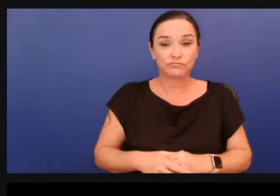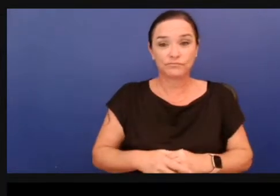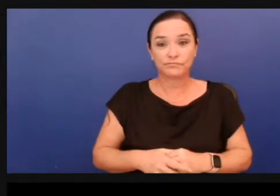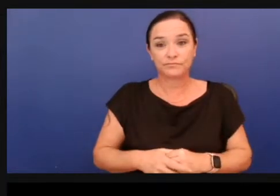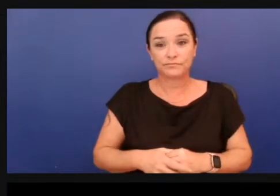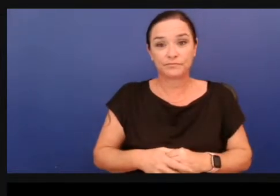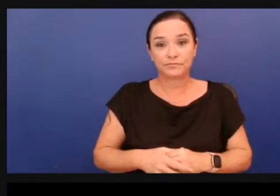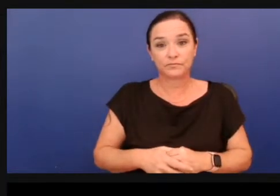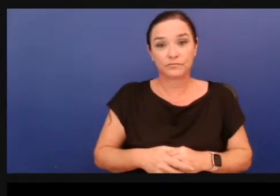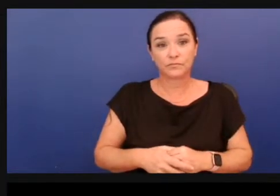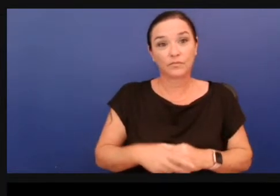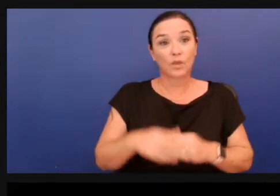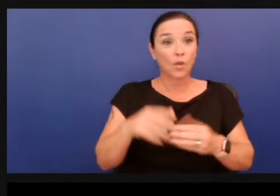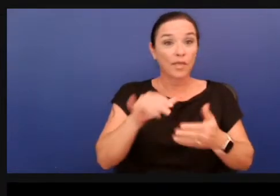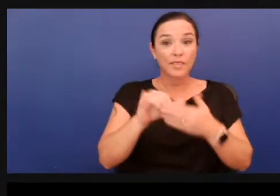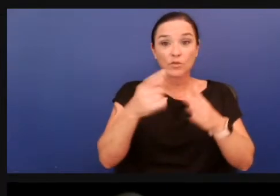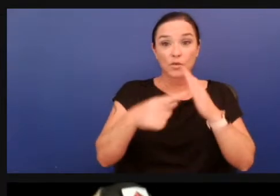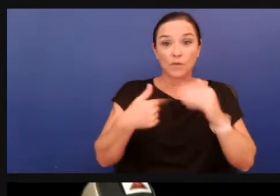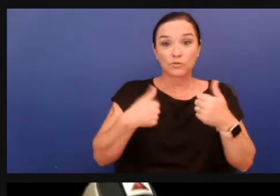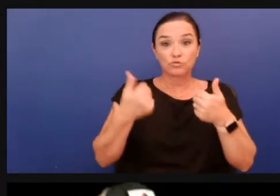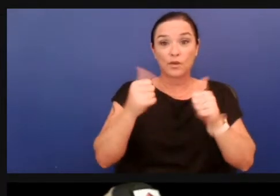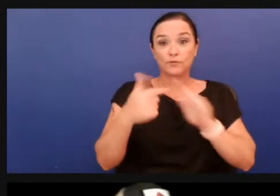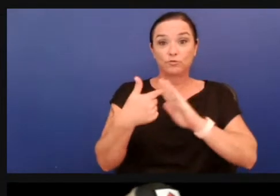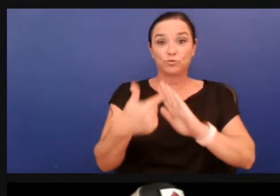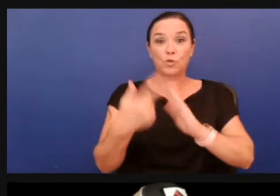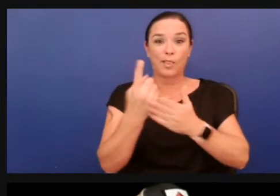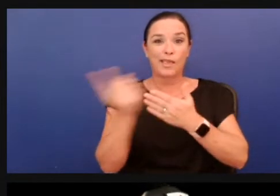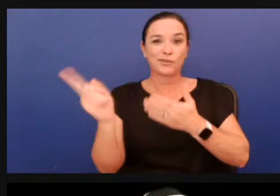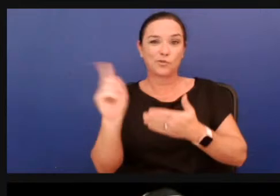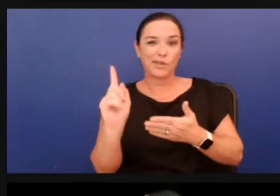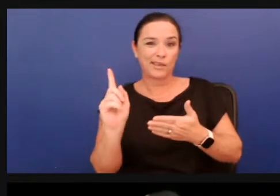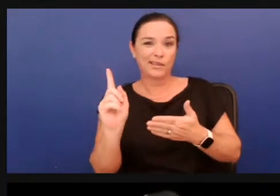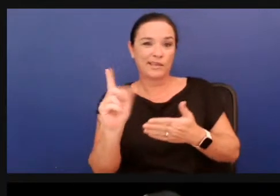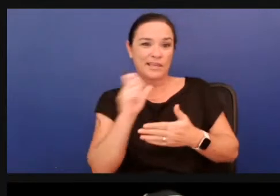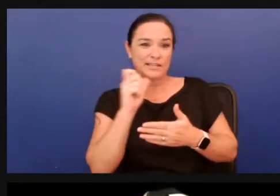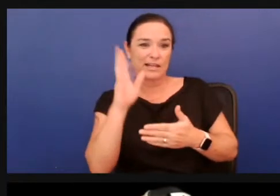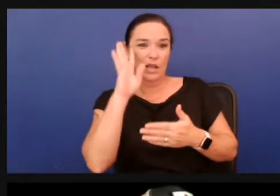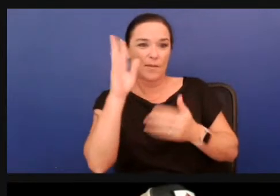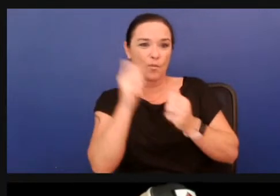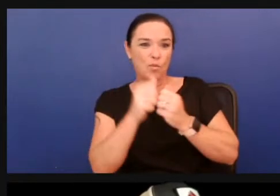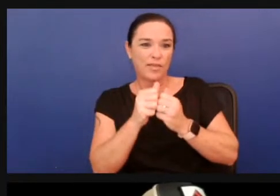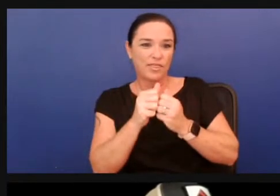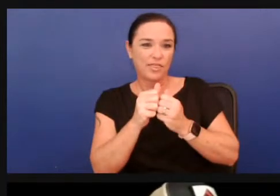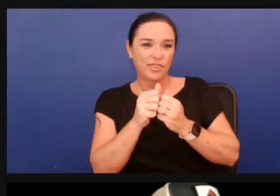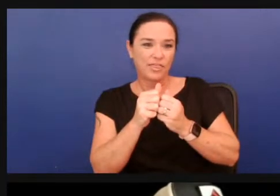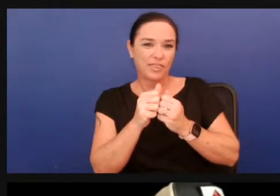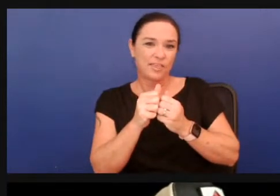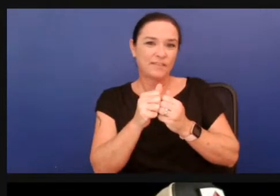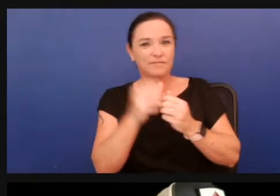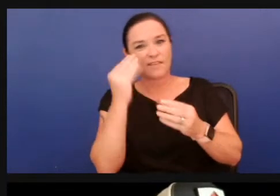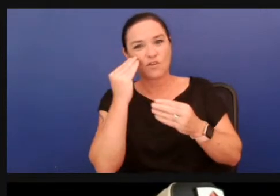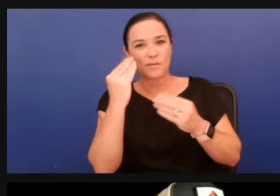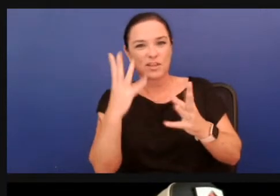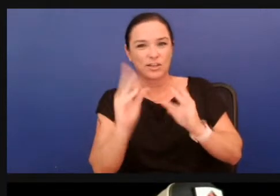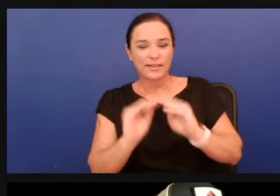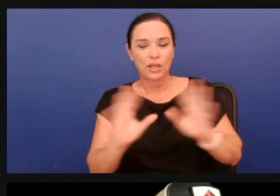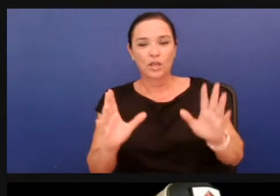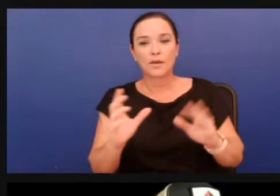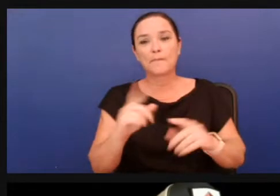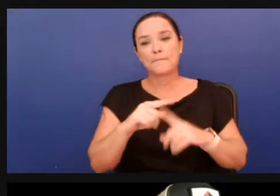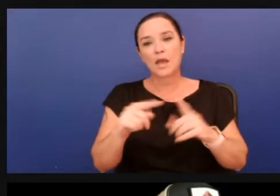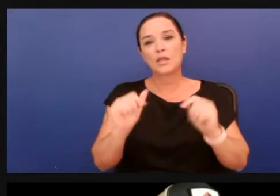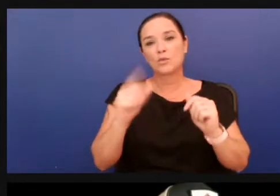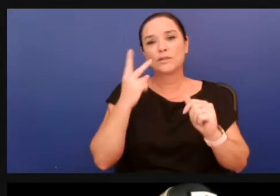So that's what I was trying to show last week, and I didn't quite come up with the data offline there, but just the context of how